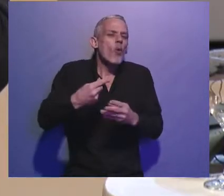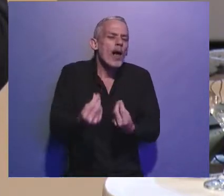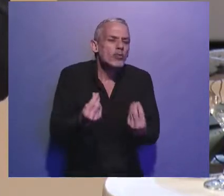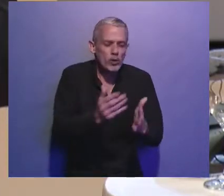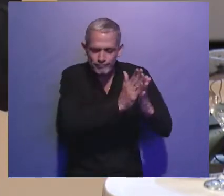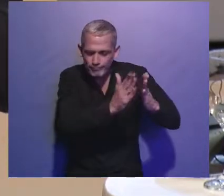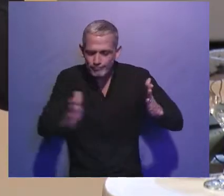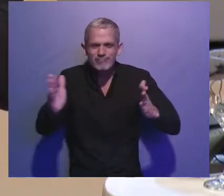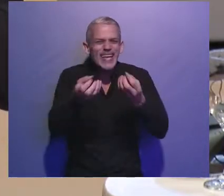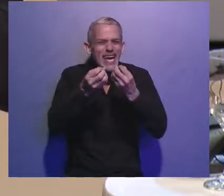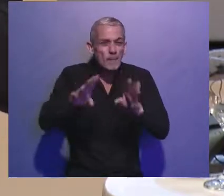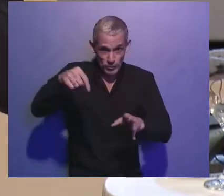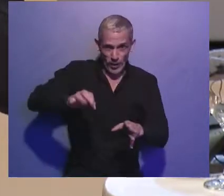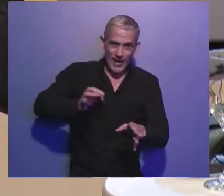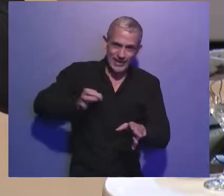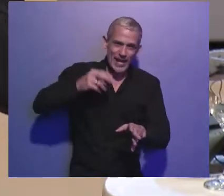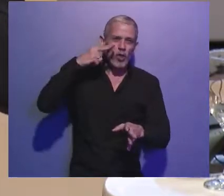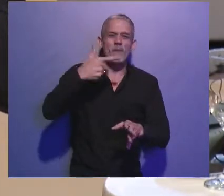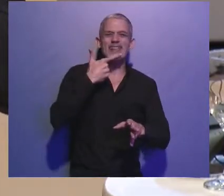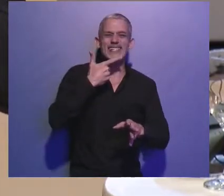at the city level.